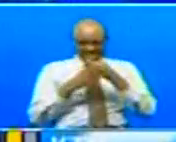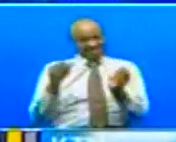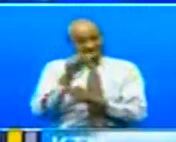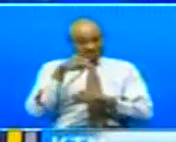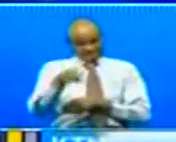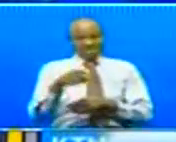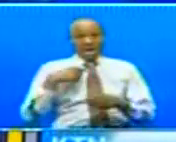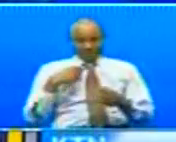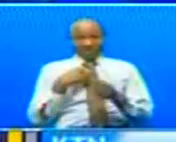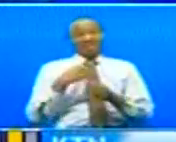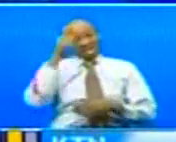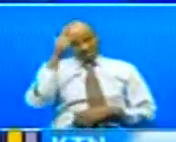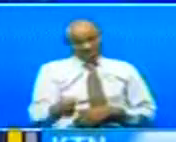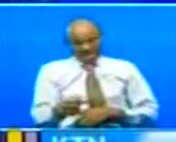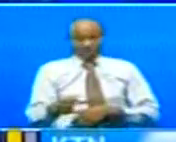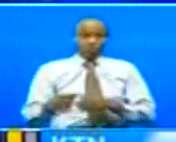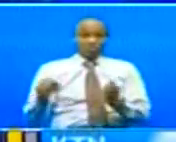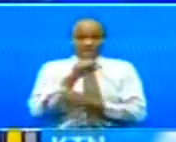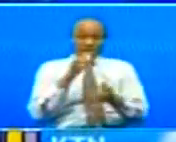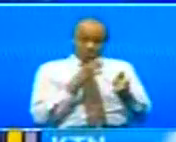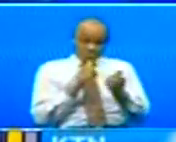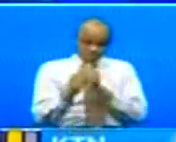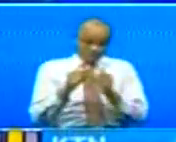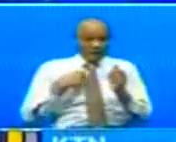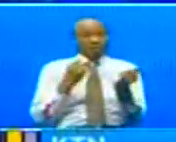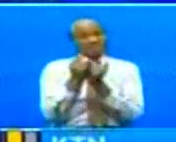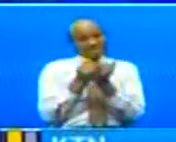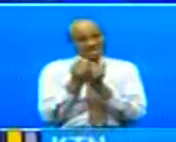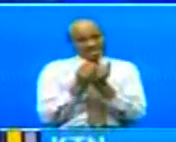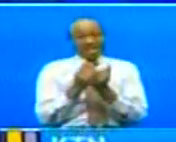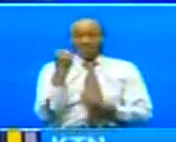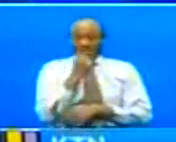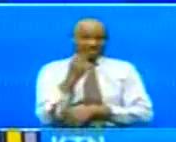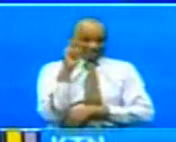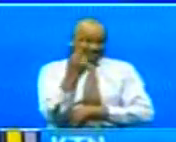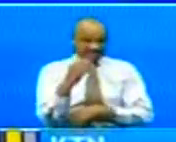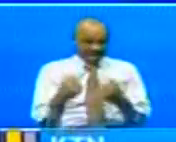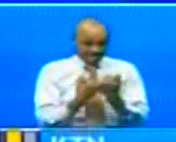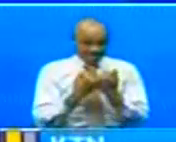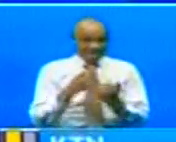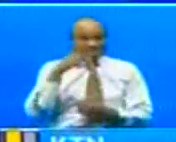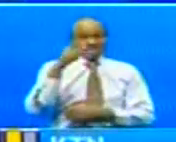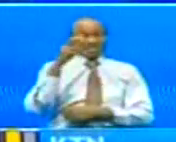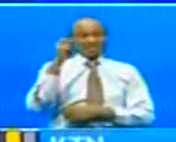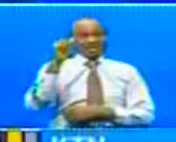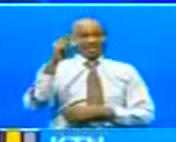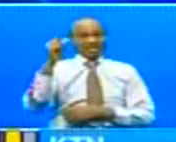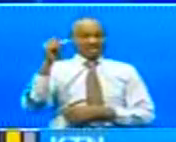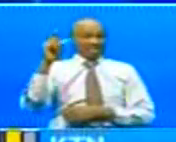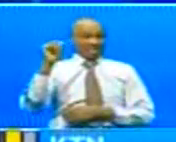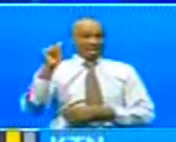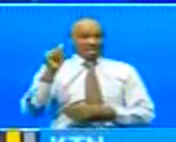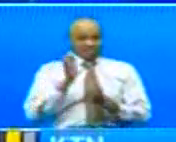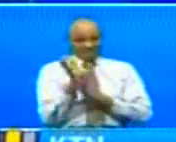this weekend's Kajiado Rally. Now, the rally will be flagged off on Saturday, May 2nd. The KCB Kitengela branch, Tapio Laukkanen the